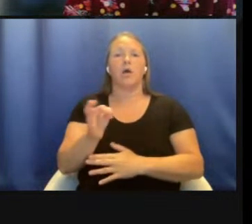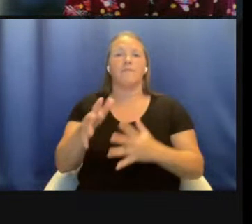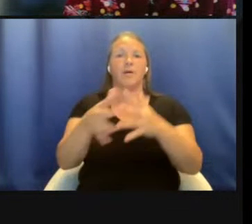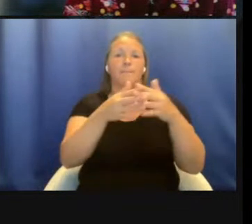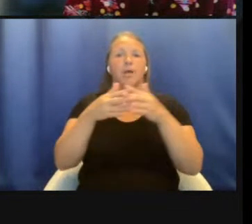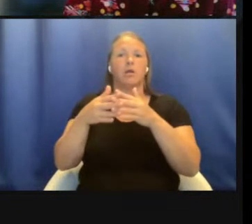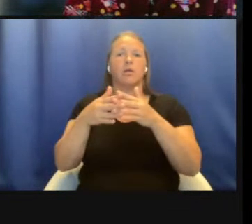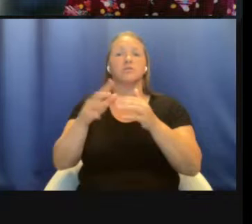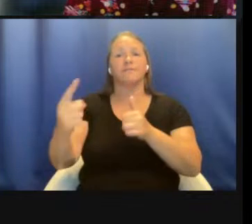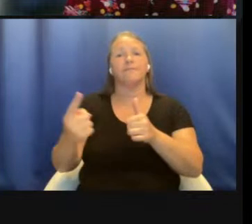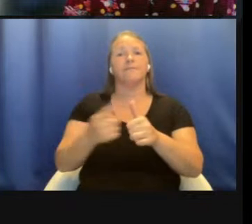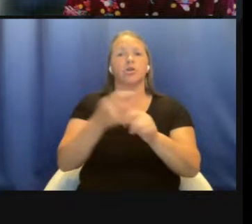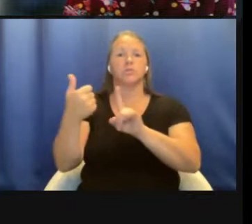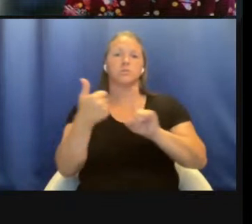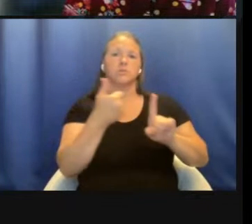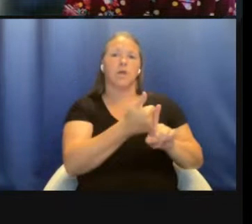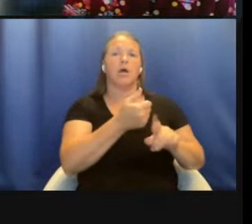millionaires.